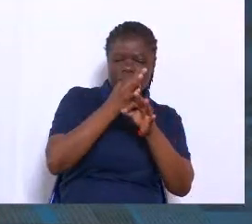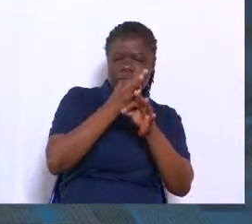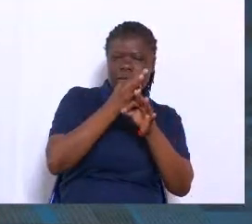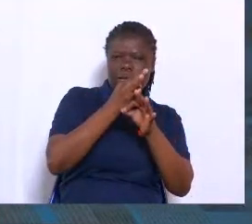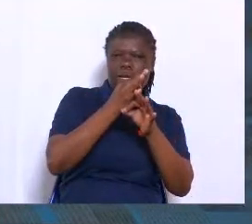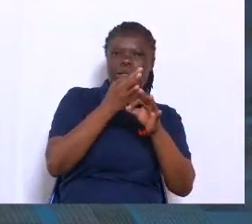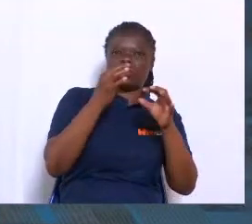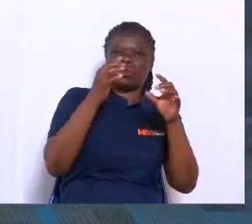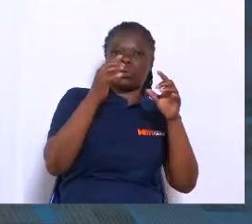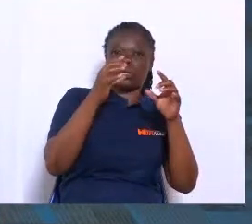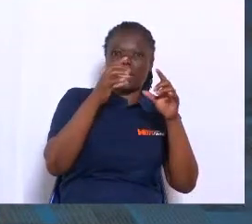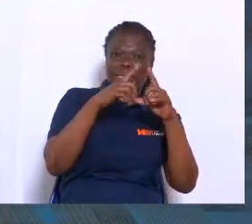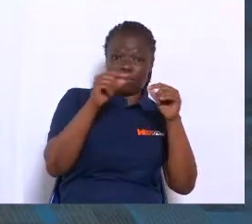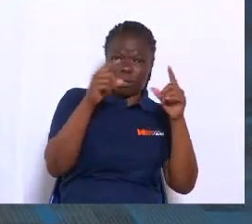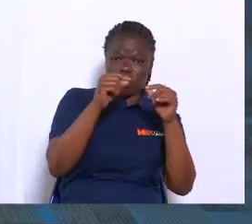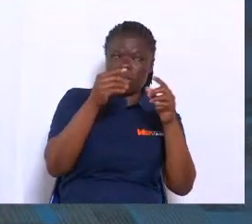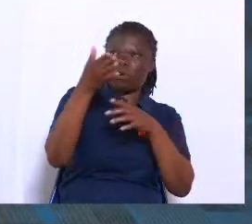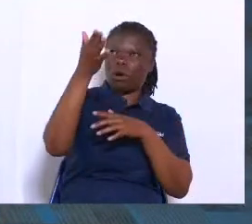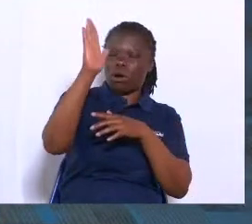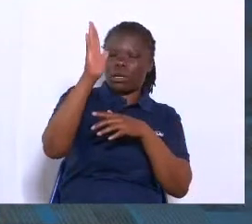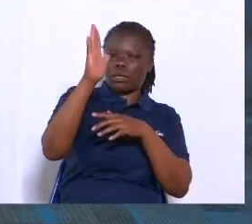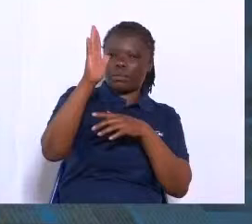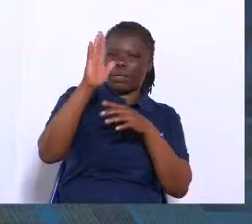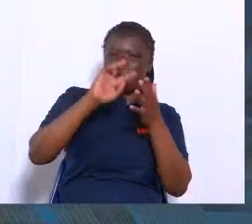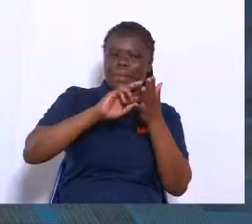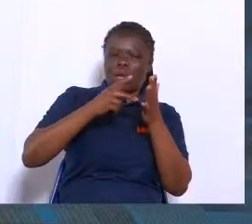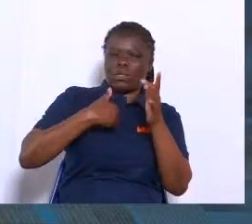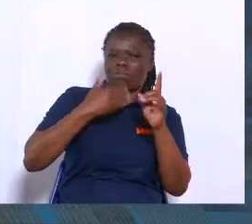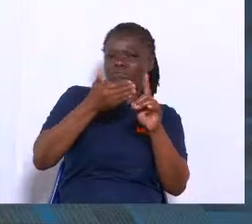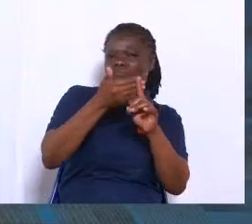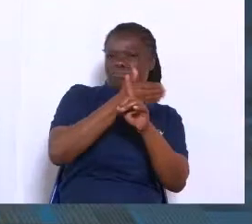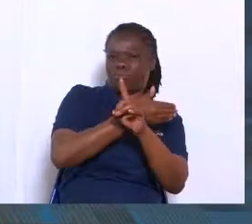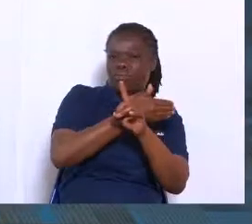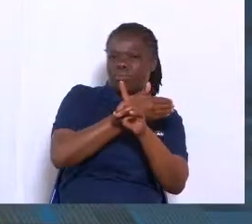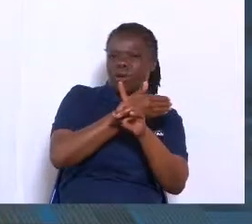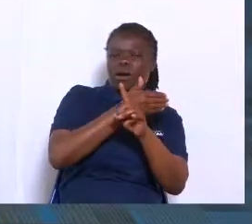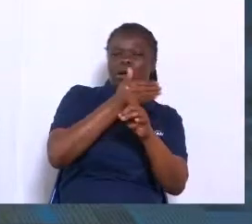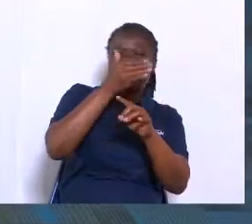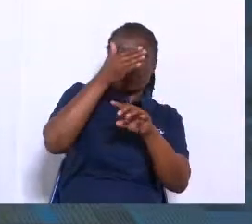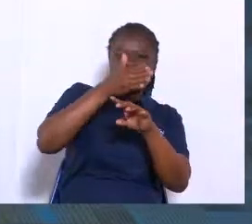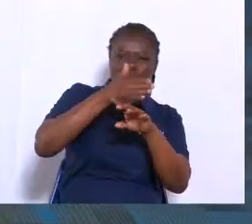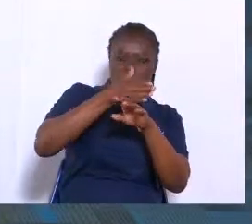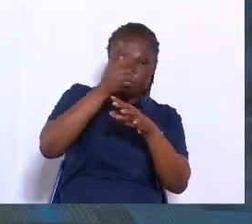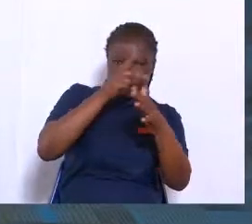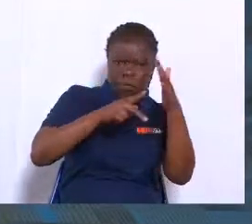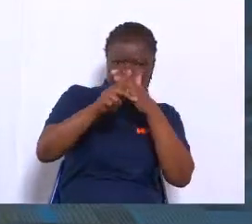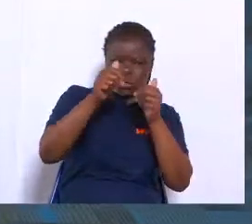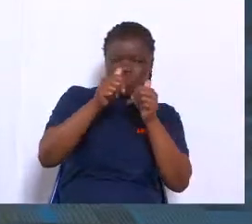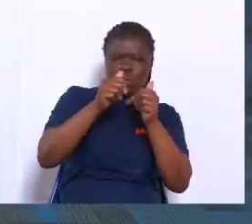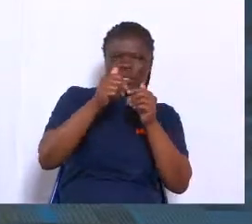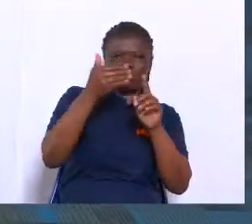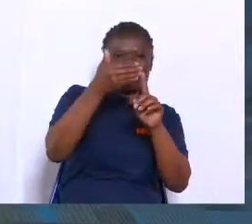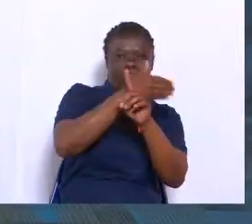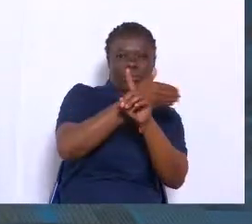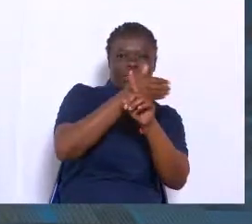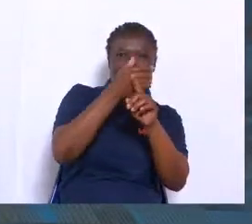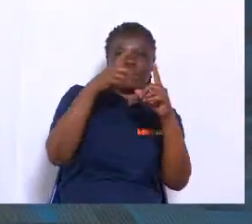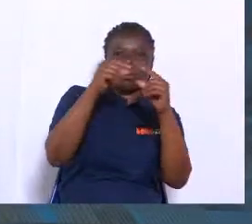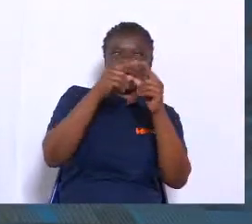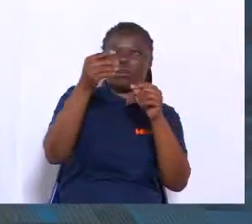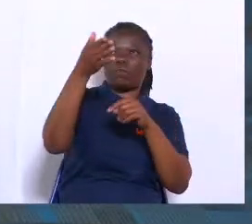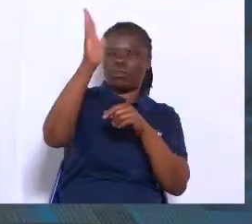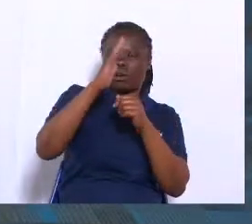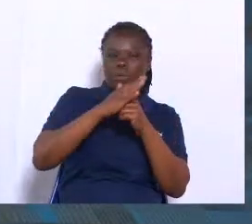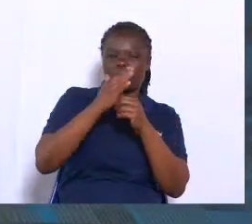We shall not follow false Christs and false prophets that lead us away from Scripture. We shall not follow